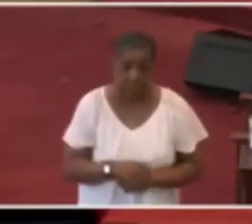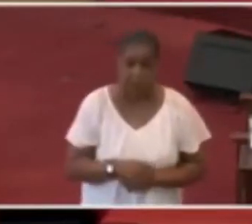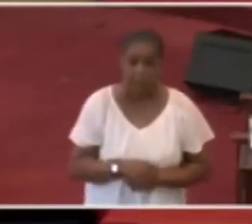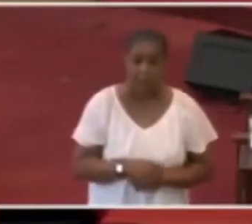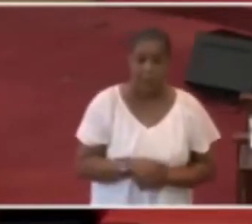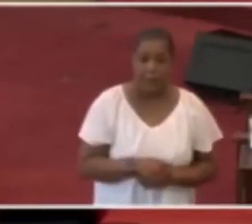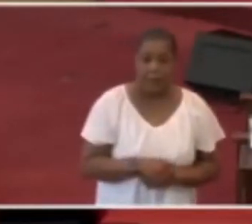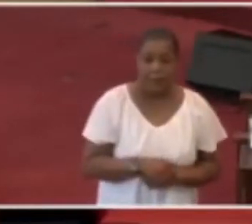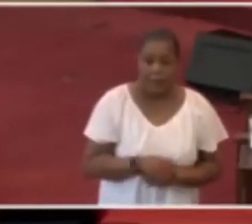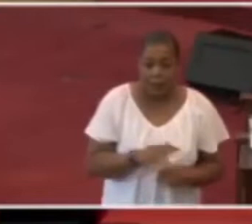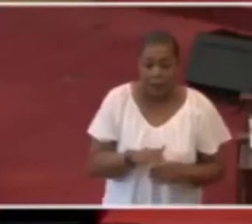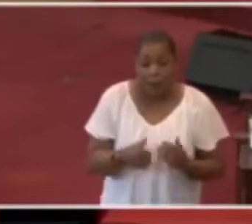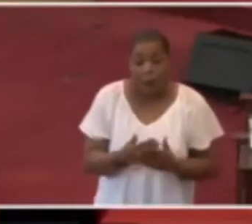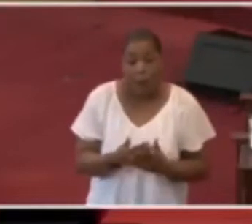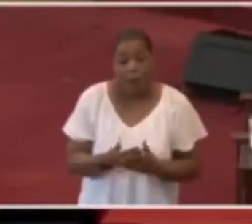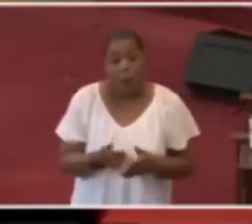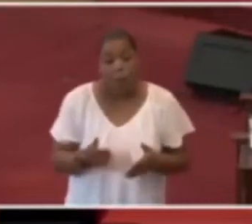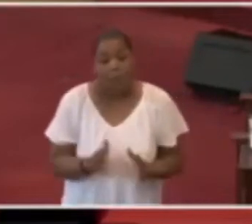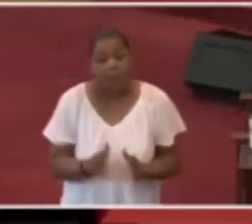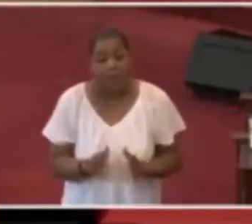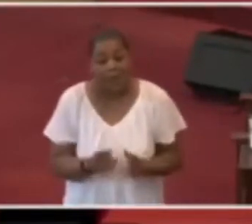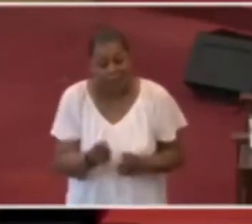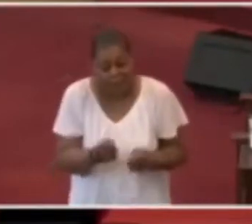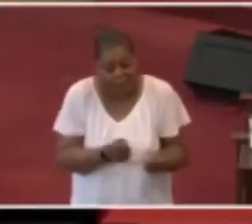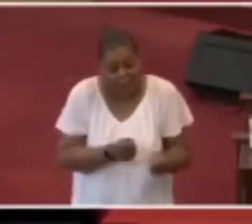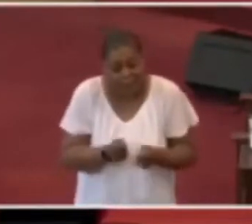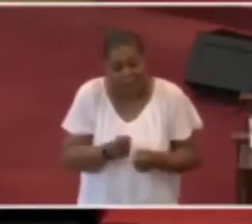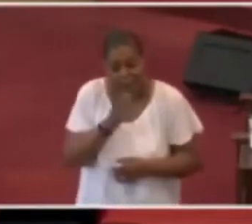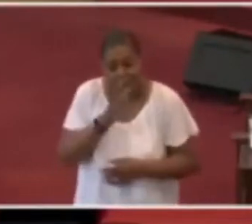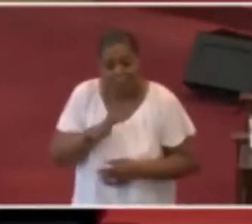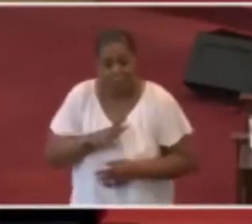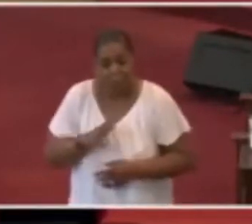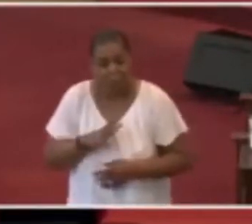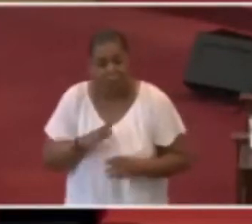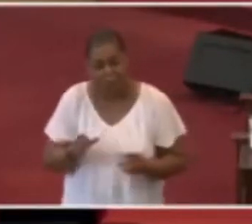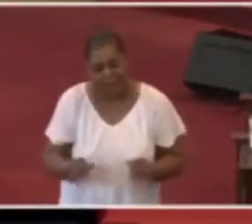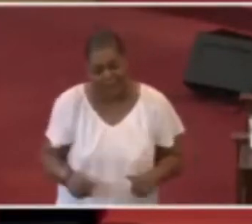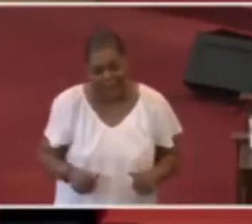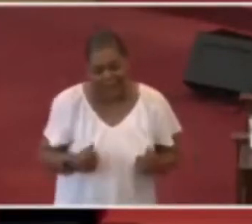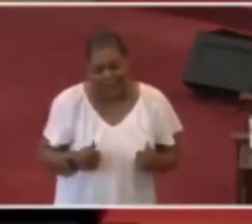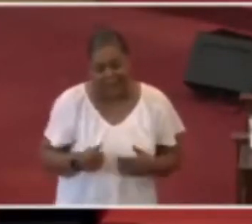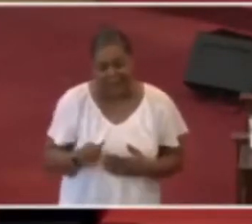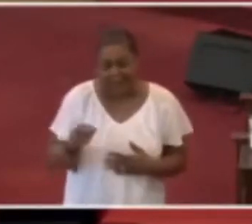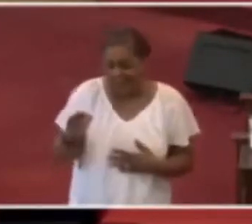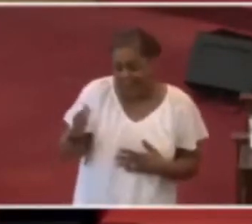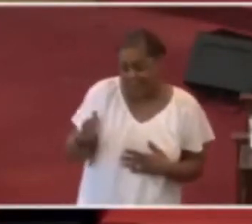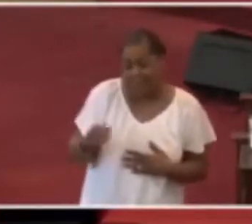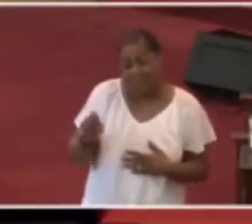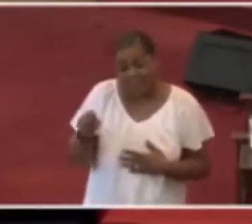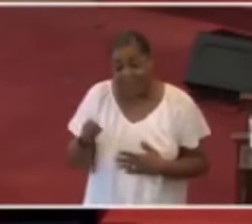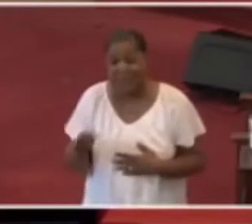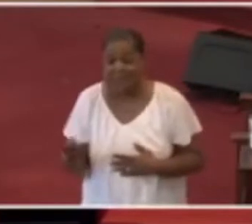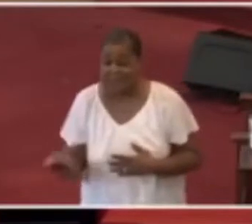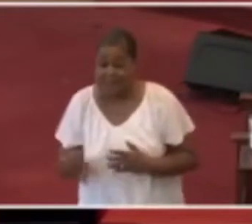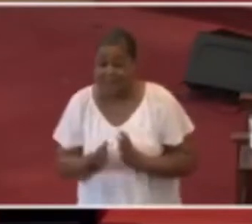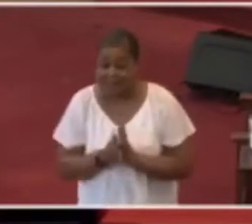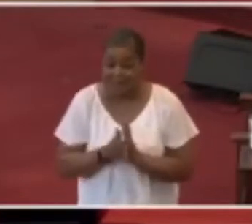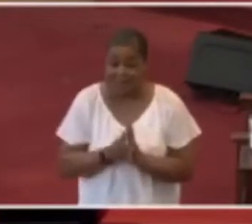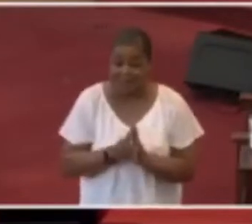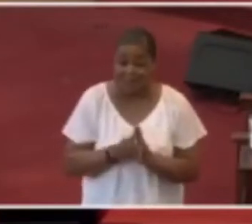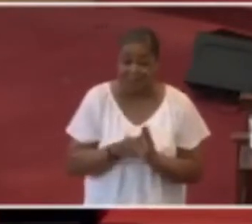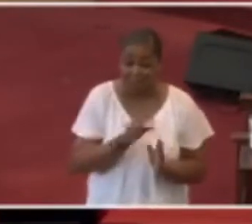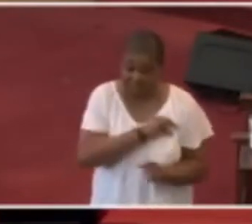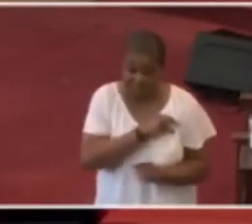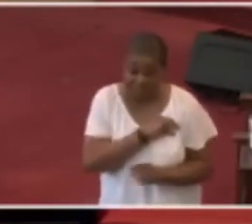Because all of this mishandling of the precious gift of human life in this woman, even though it appears she is guilty of what they are accusing her of, it